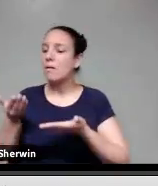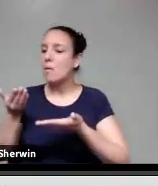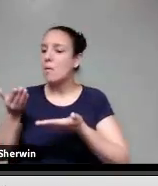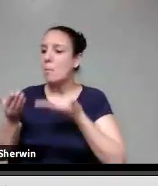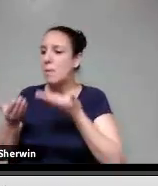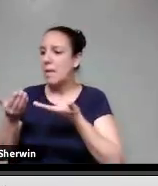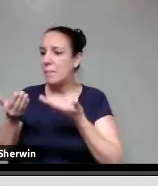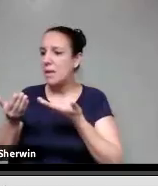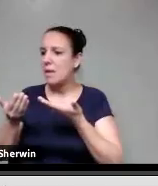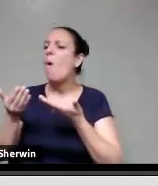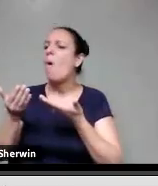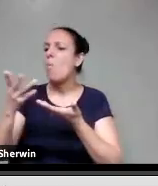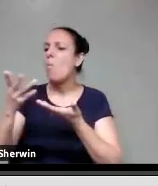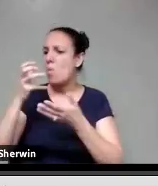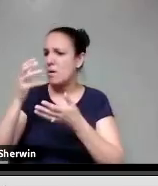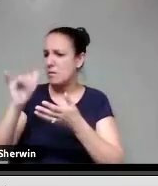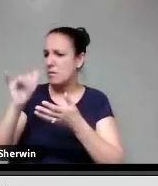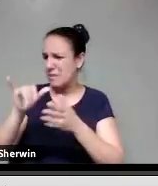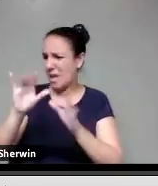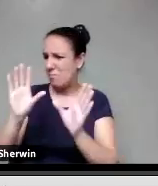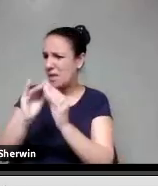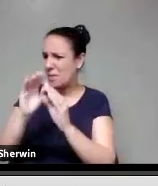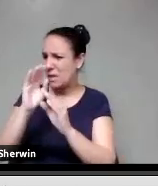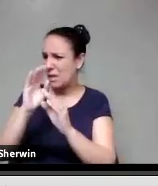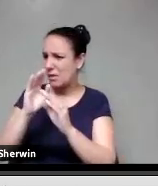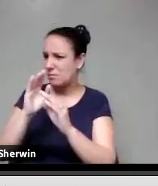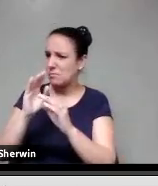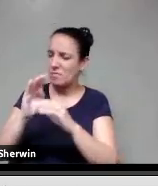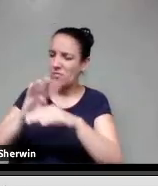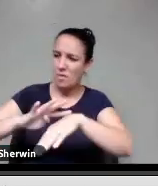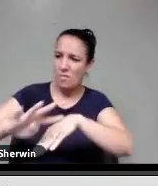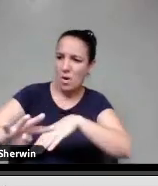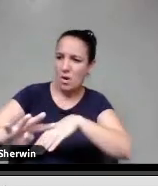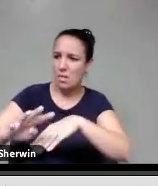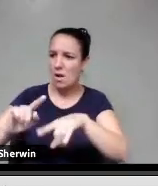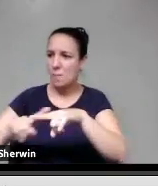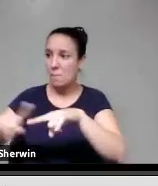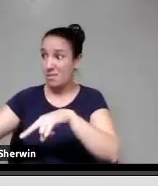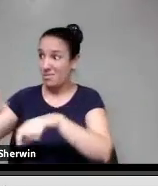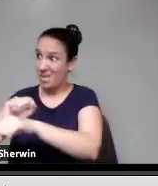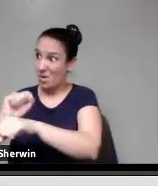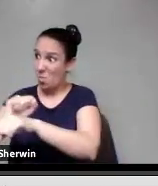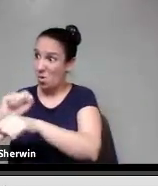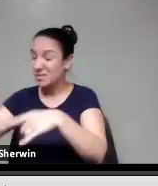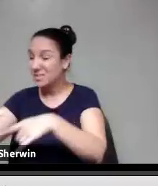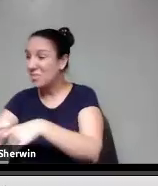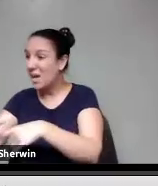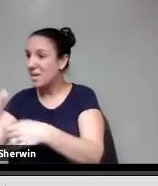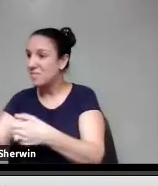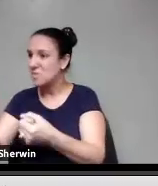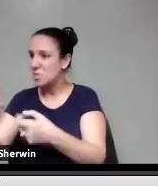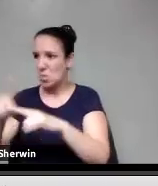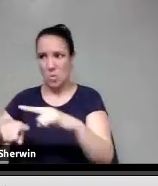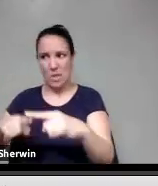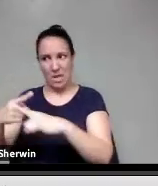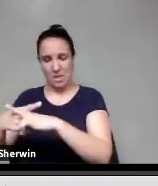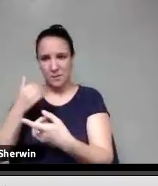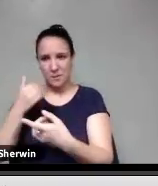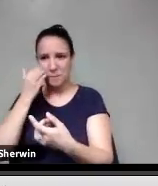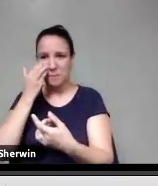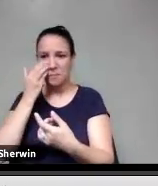until 4 or 5 o'clock in the evening? So policies and rules. Think through what might be a barrier so that you're prepared to